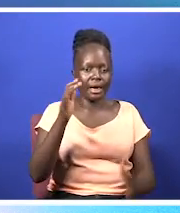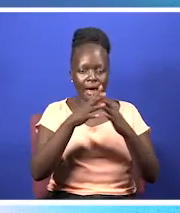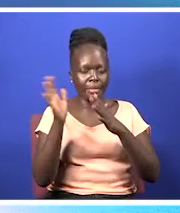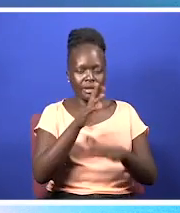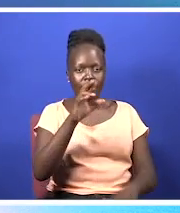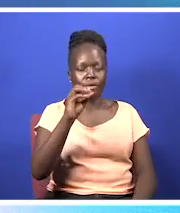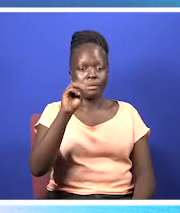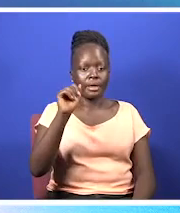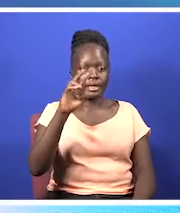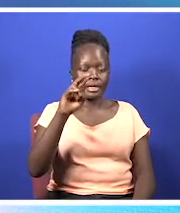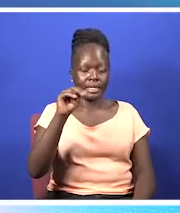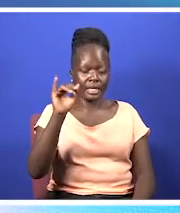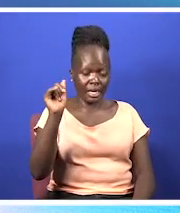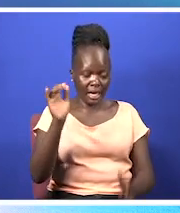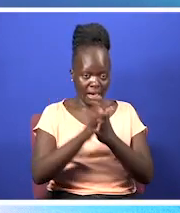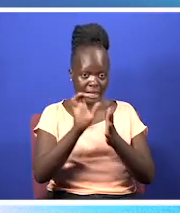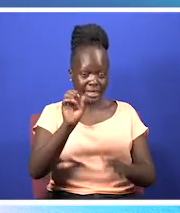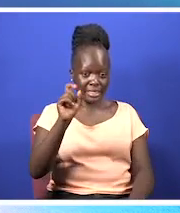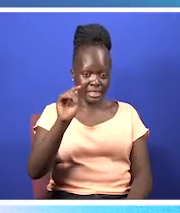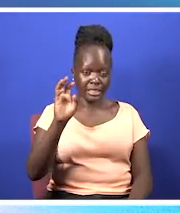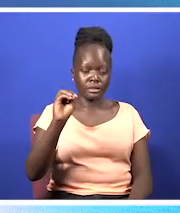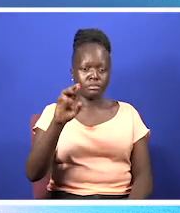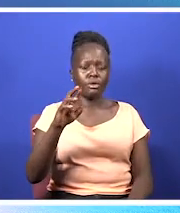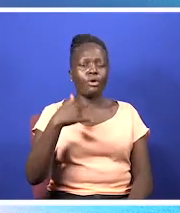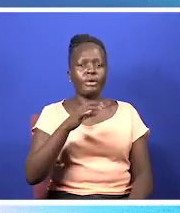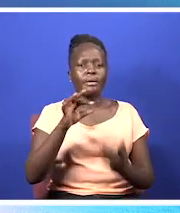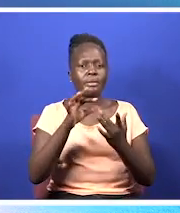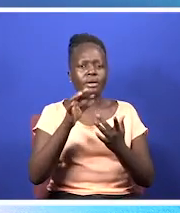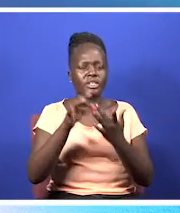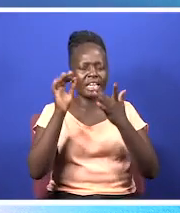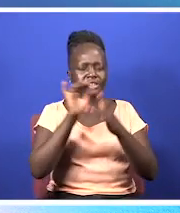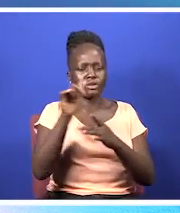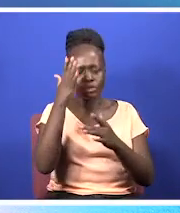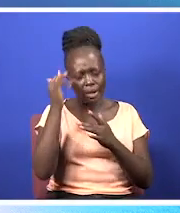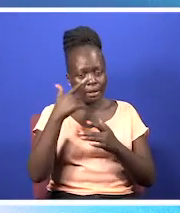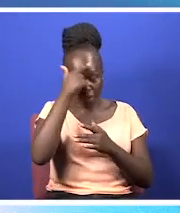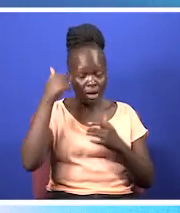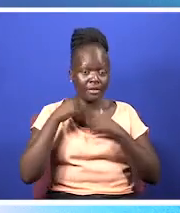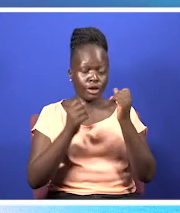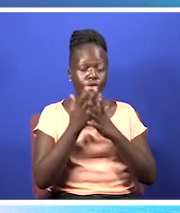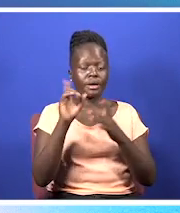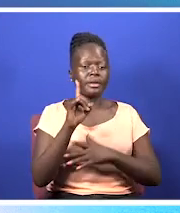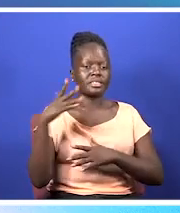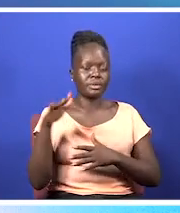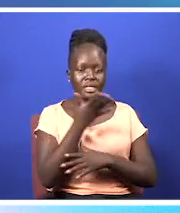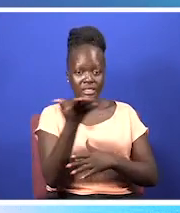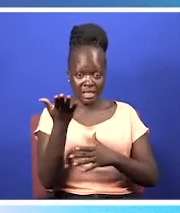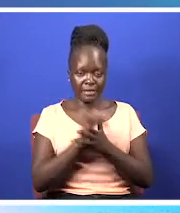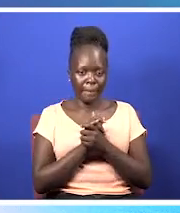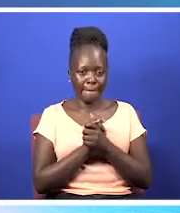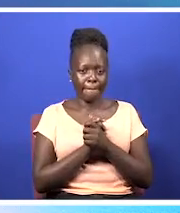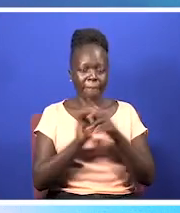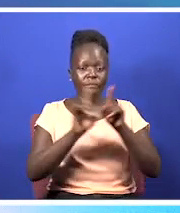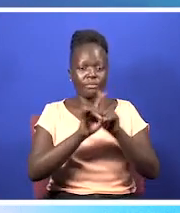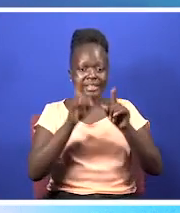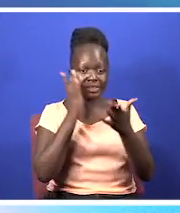in Romania, and East Timor. We mention these countries specifically because we have a growing ministry presence in those